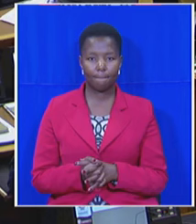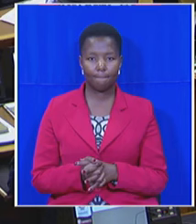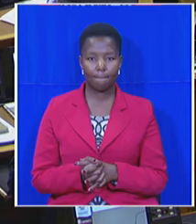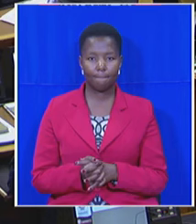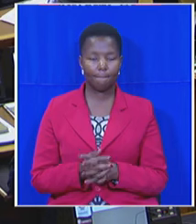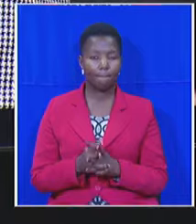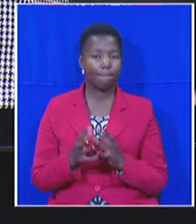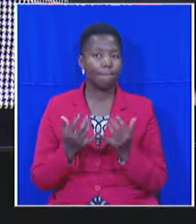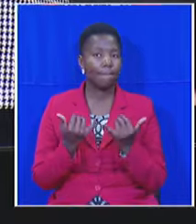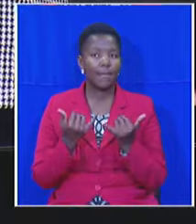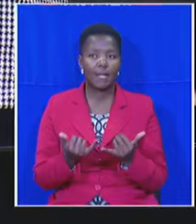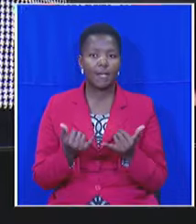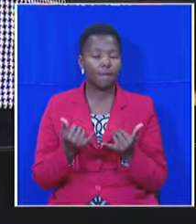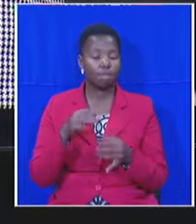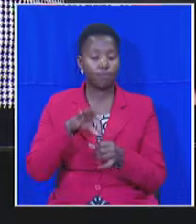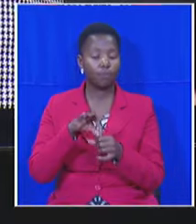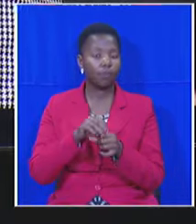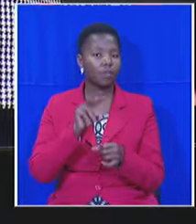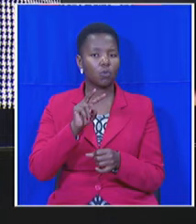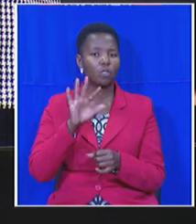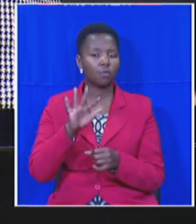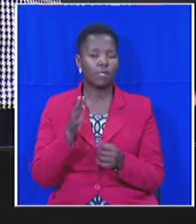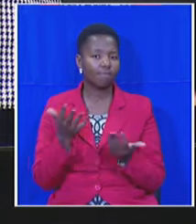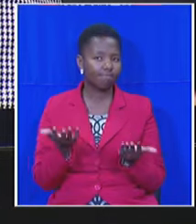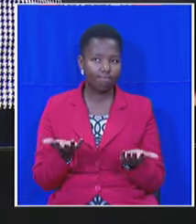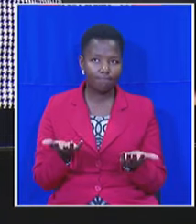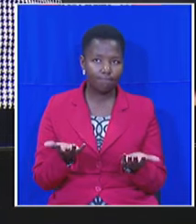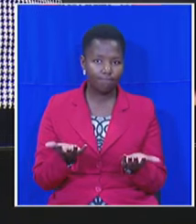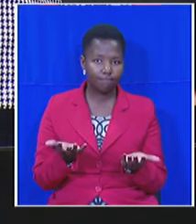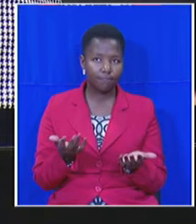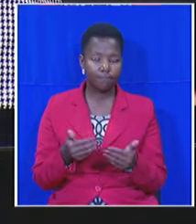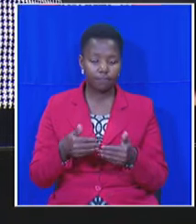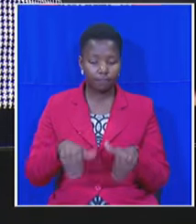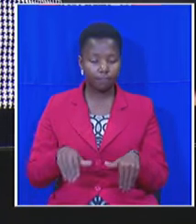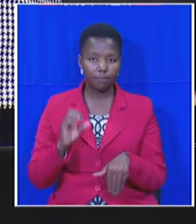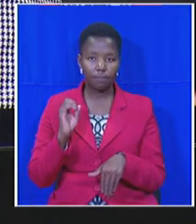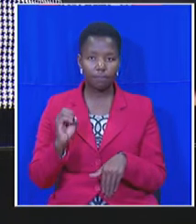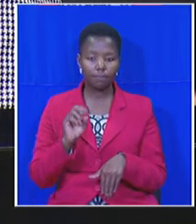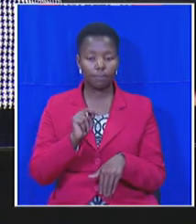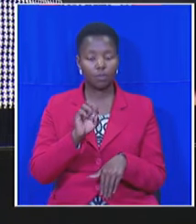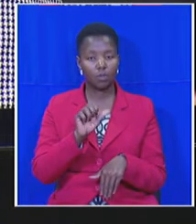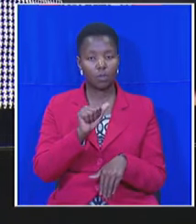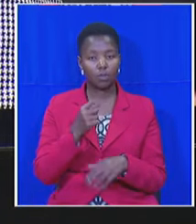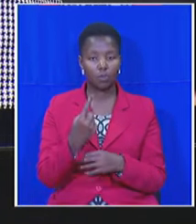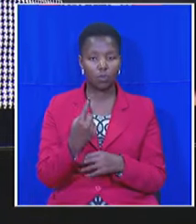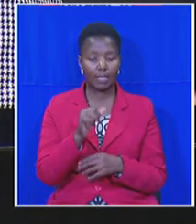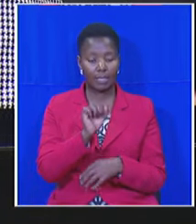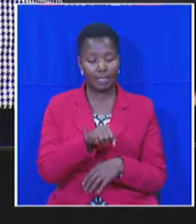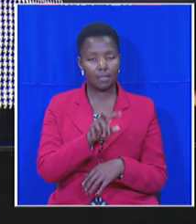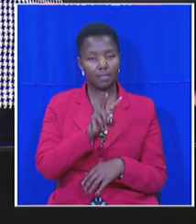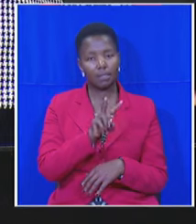Outcomes for the vote 25. Abstain 0, no 61,